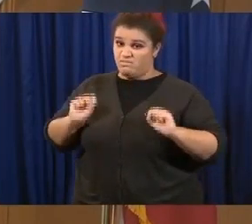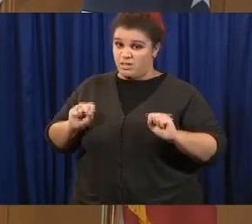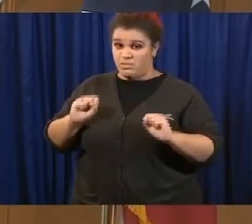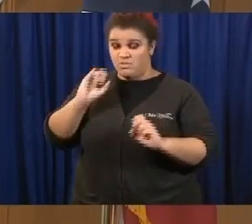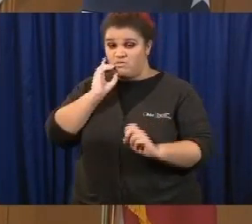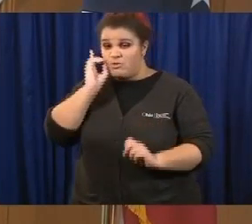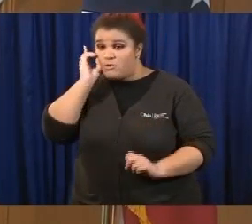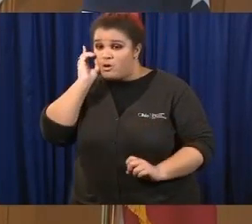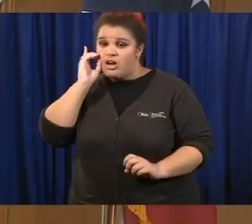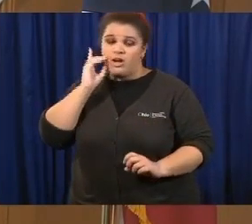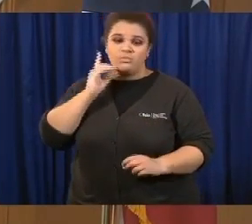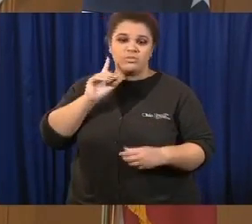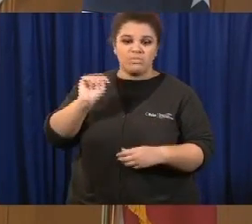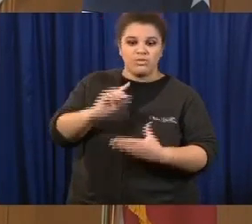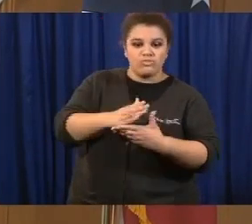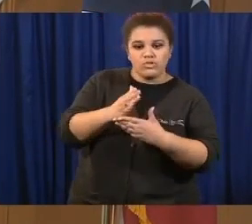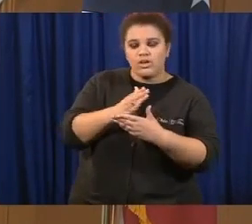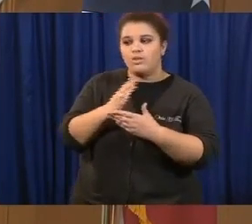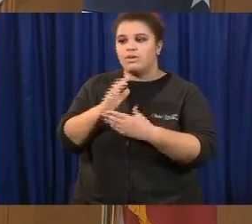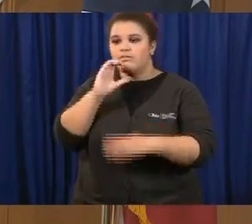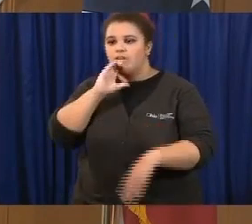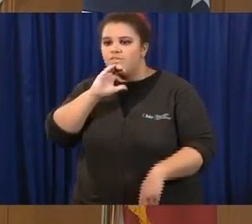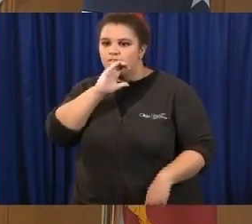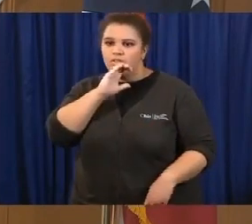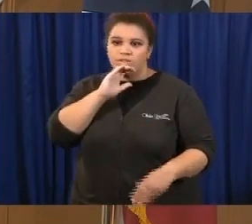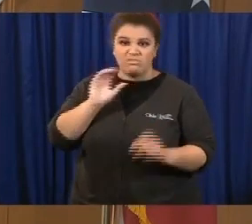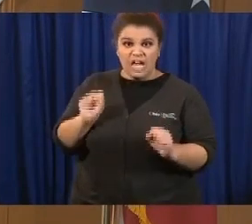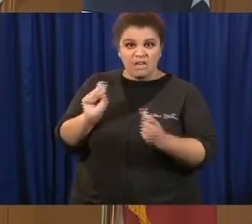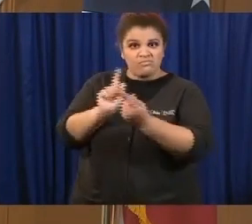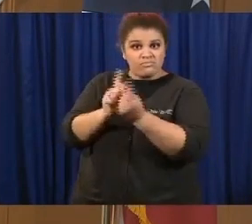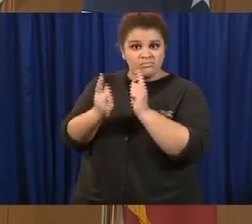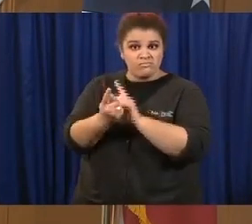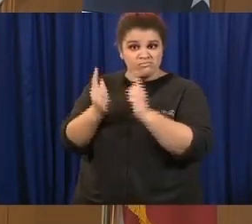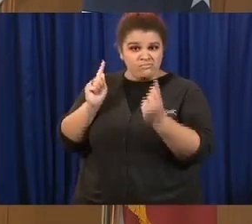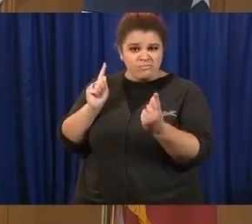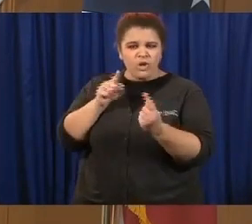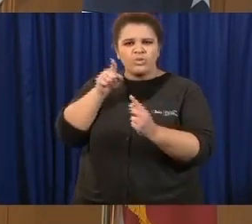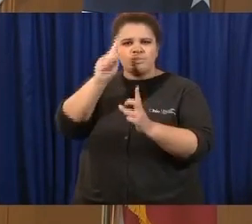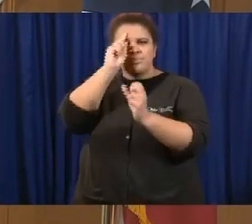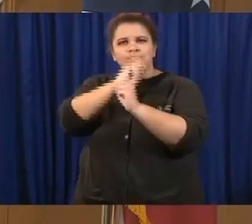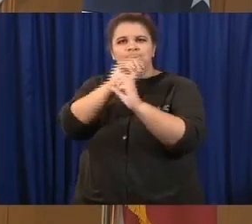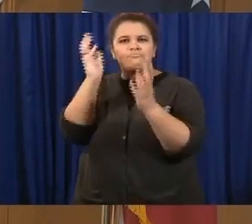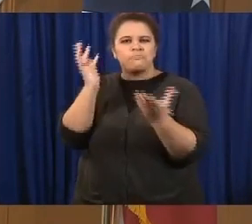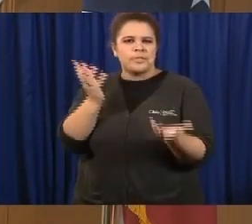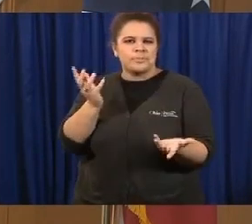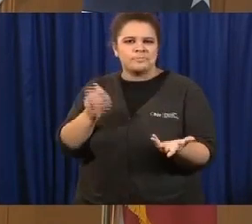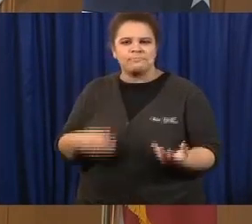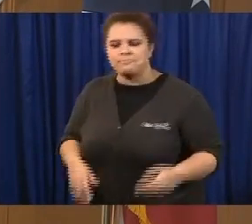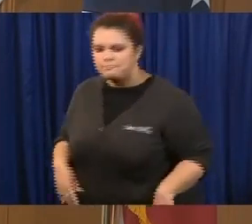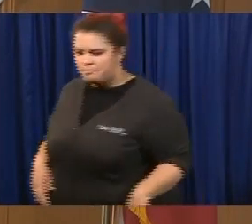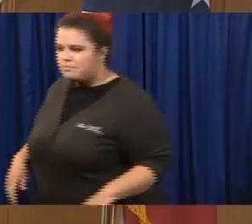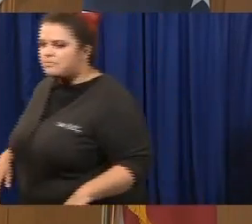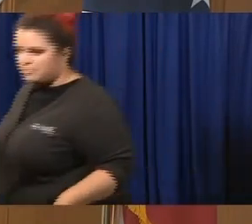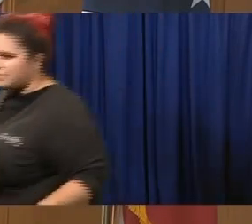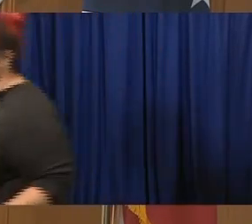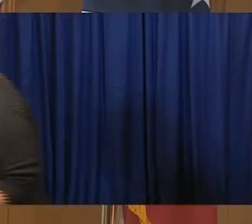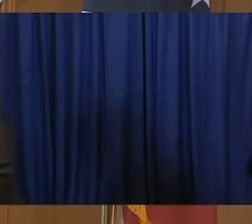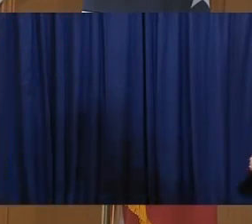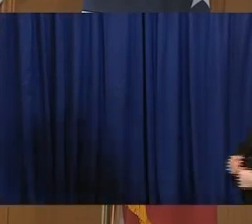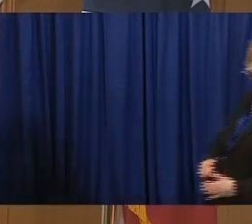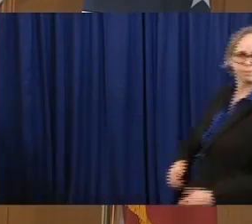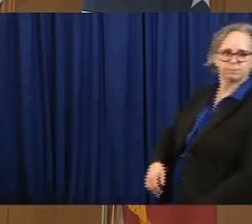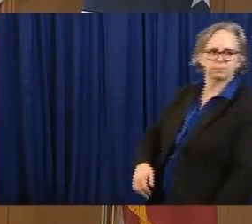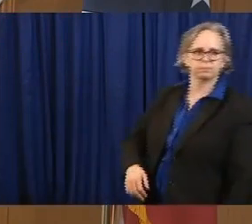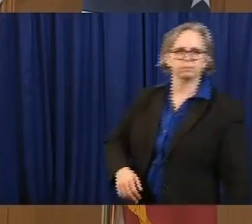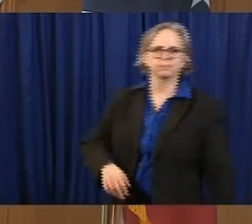sharing bathrooms? How does that look to you? Thank you. Well, I'll start off. I think it's much too early to be making